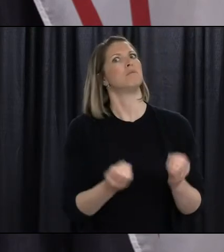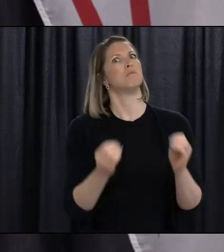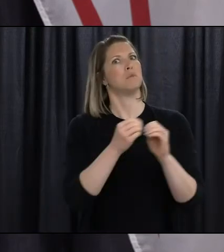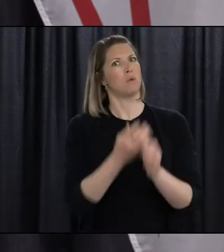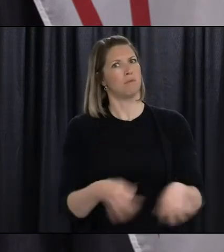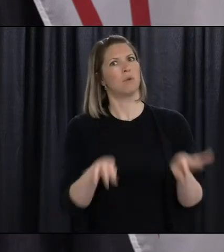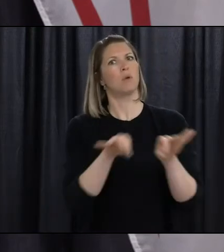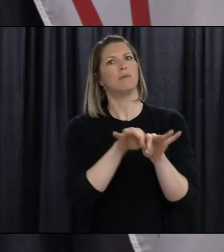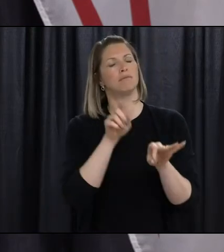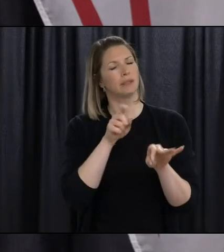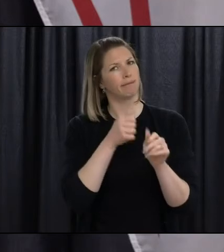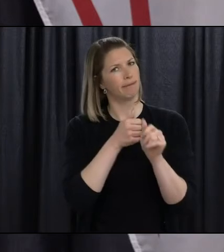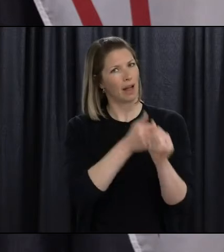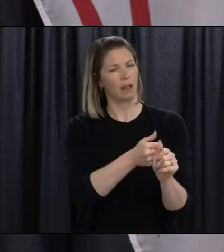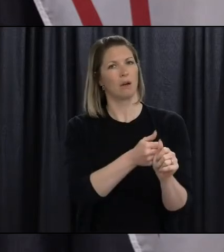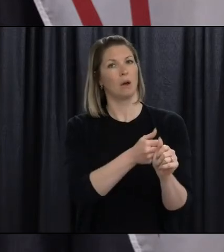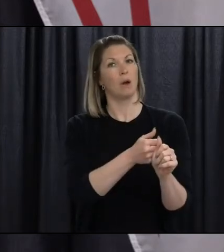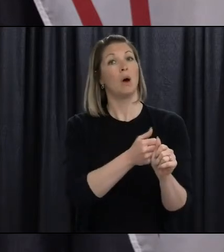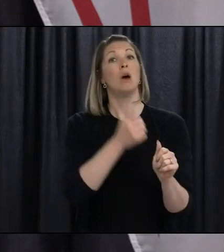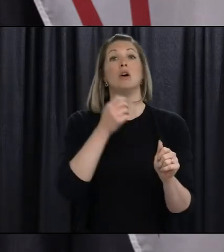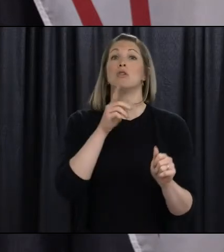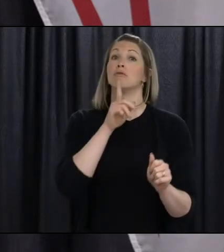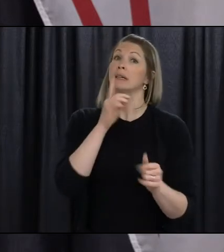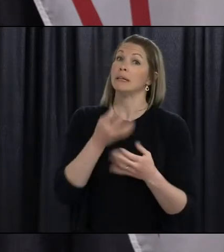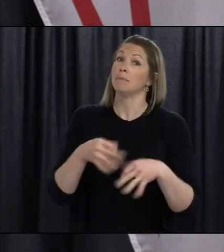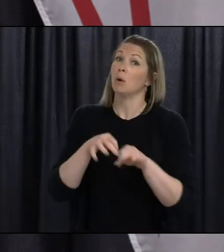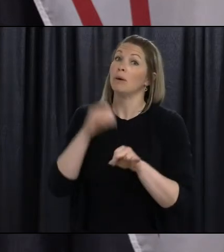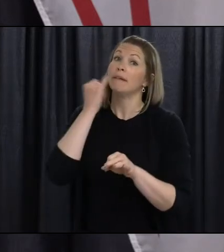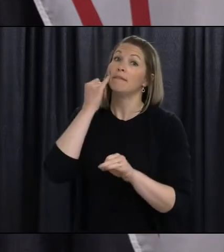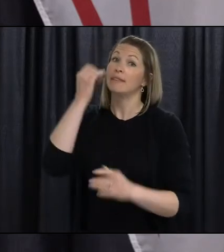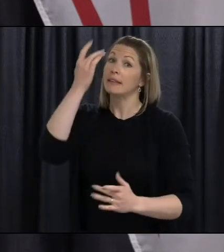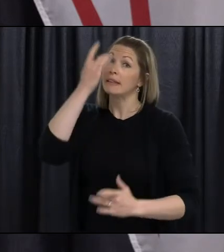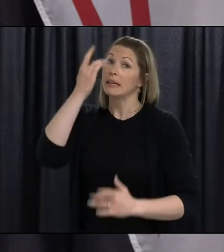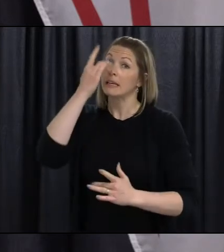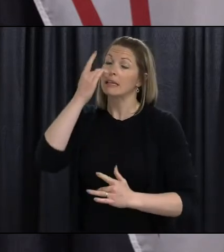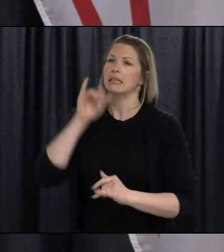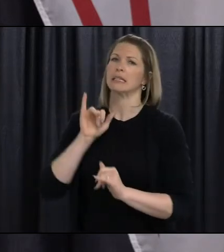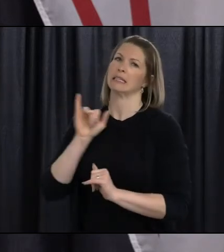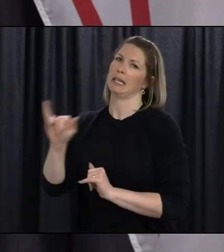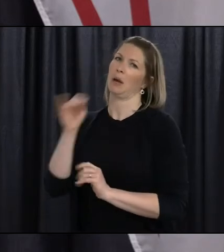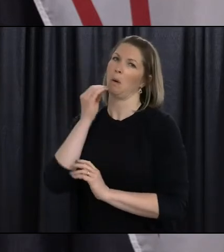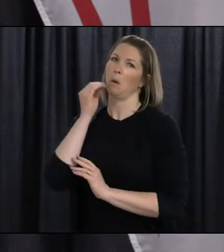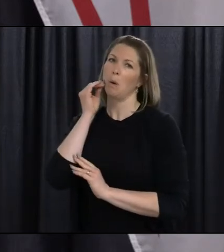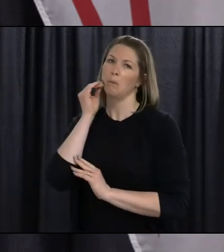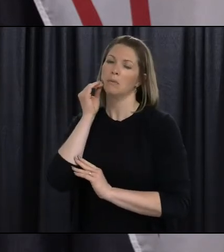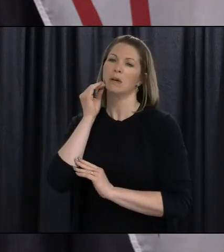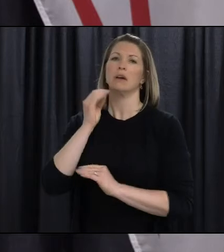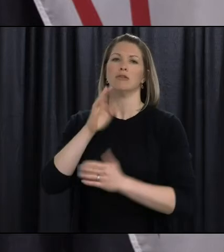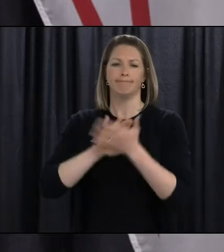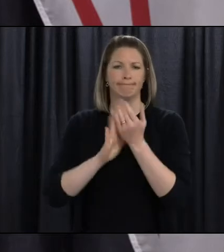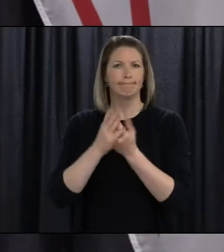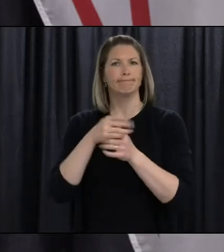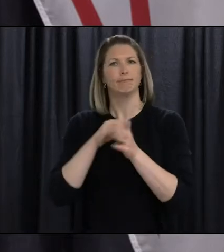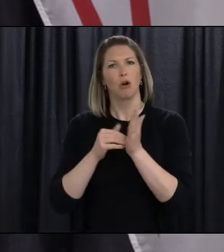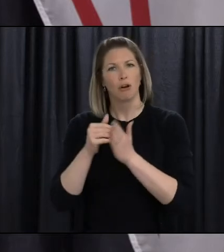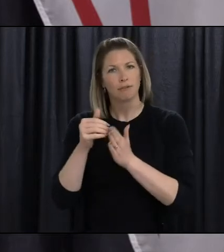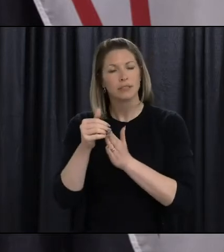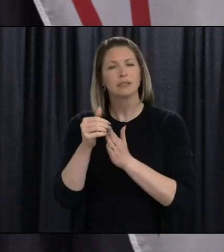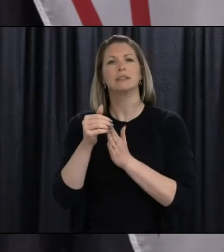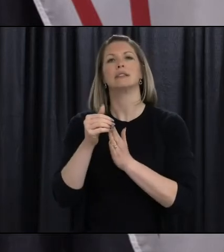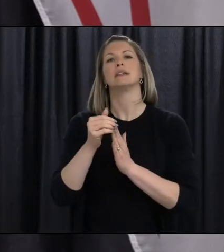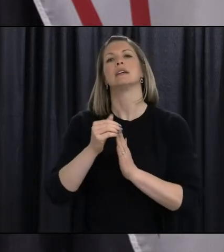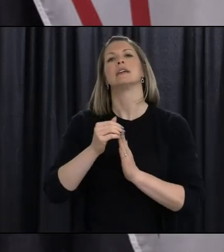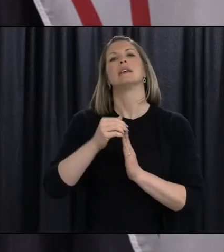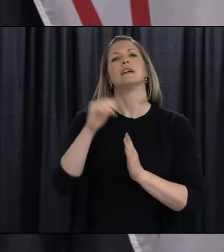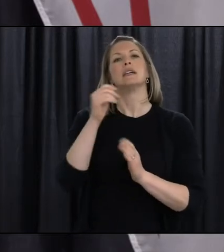as much as possible, especially if you feel unwell, covering coughs and sneezes, washing your hands often and well, maintaining a